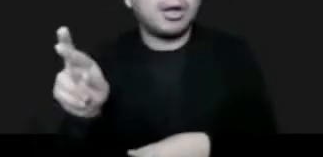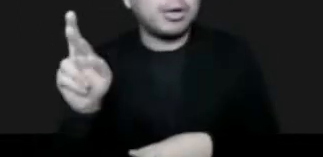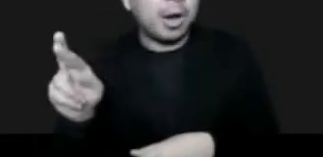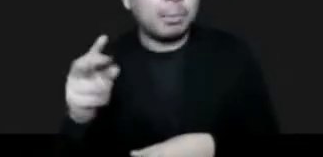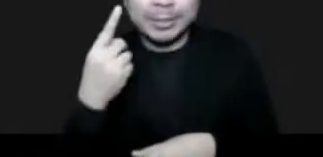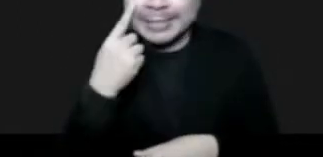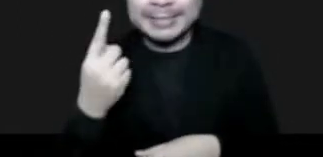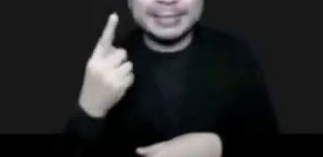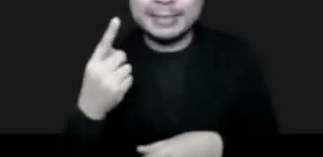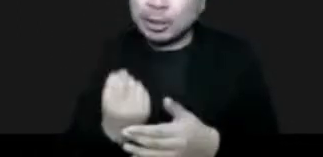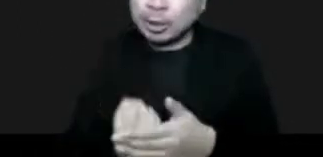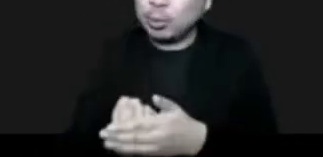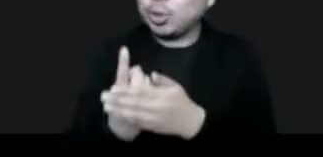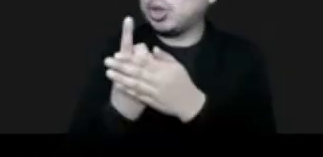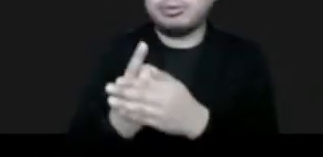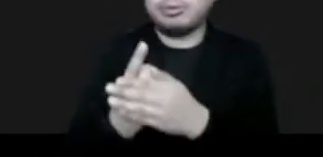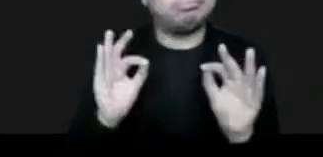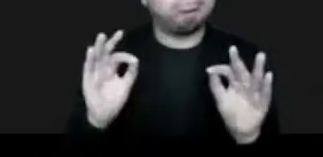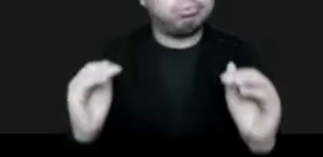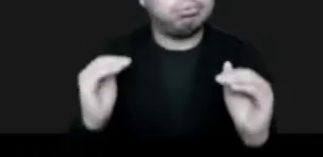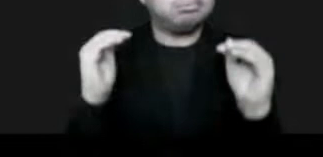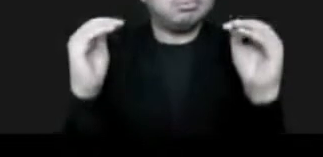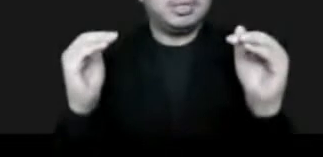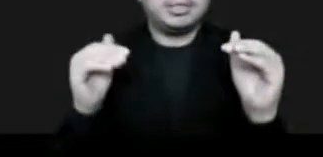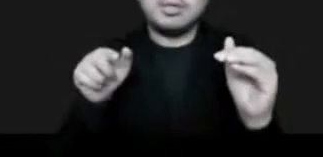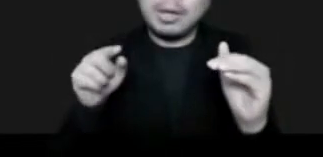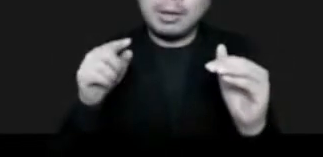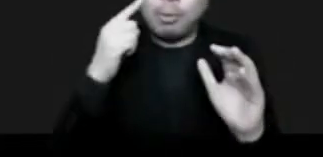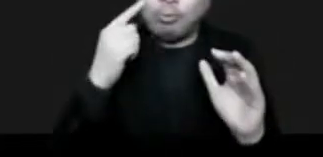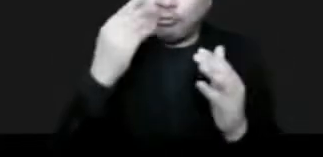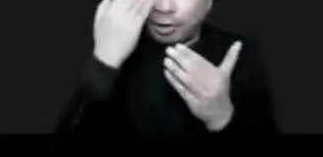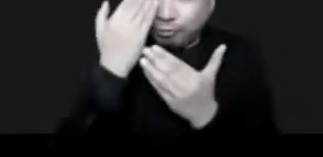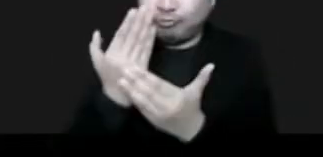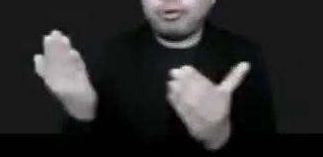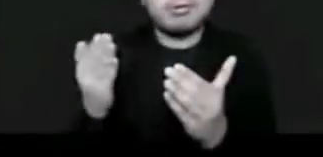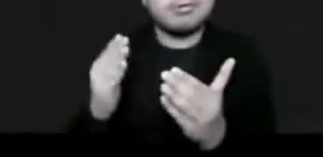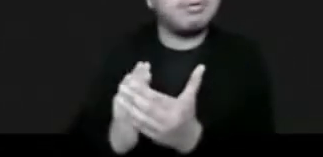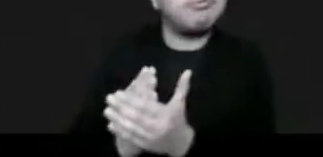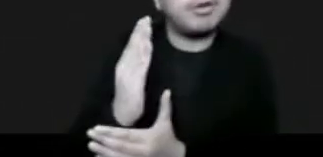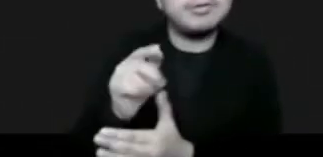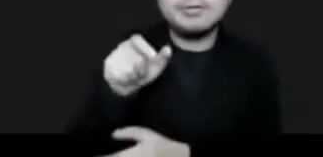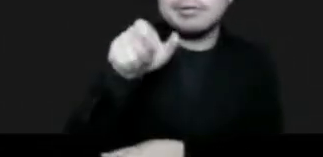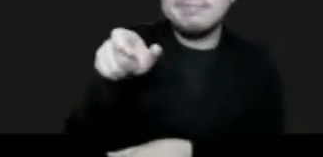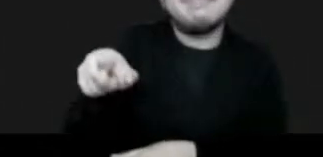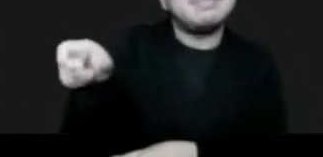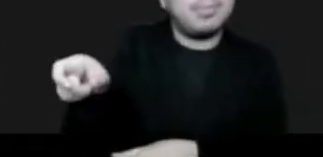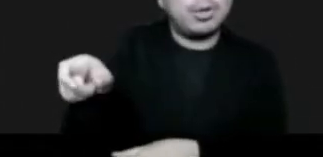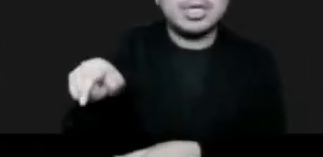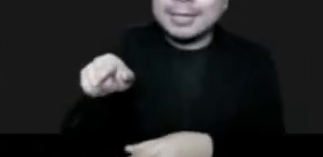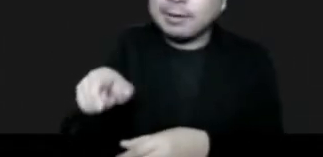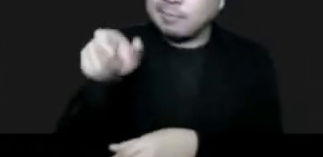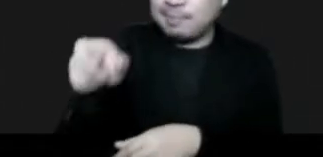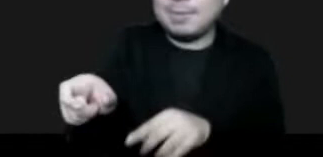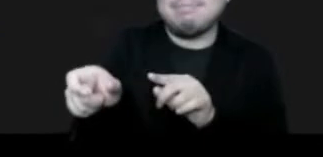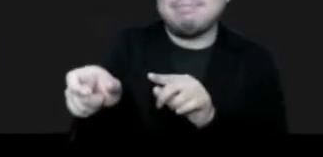the rise of people. People should be at the center of disaster risk management. There